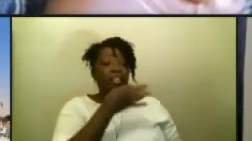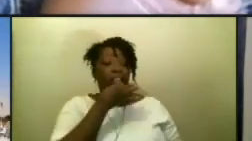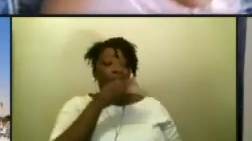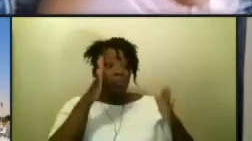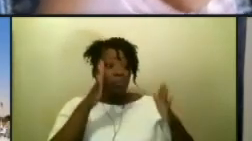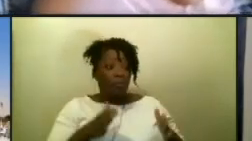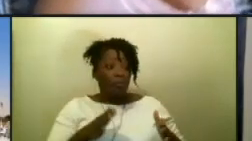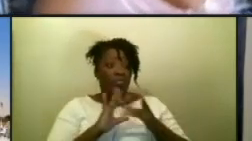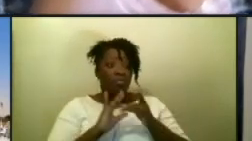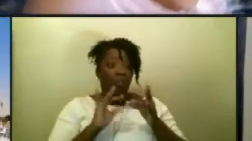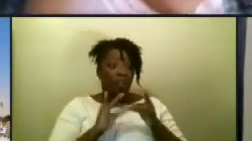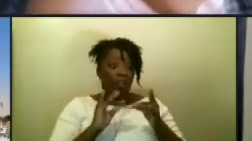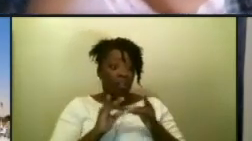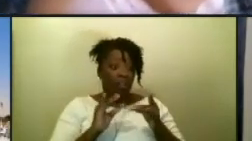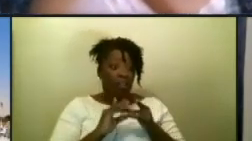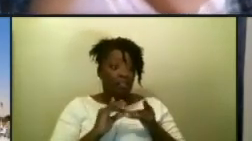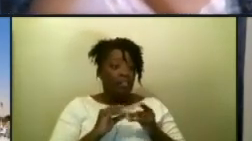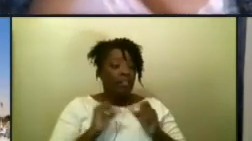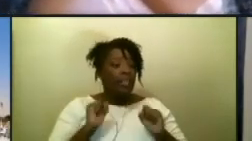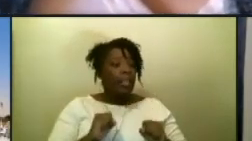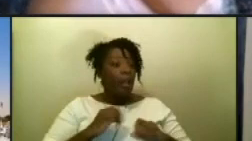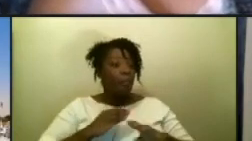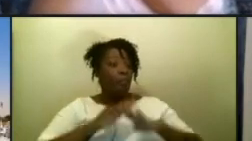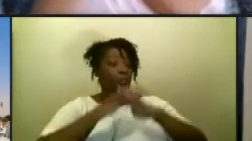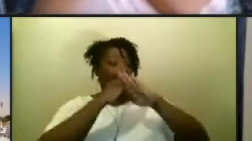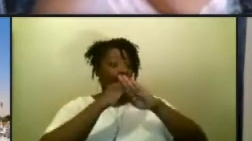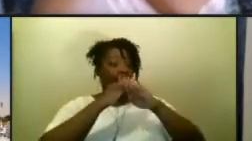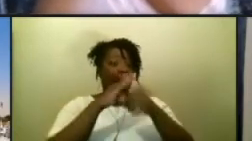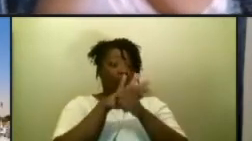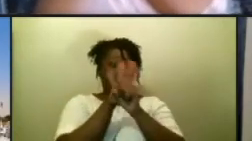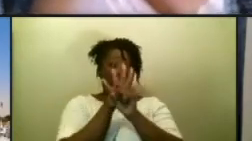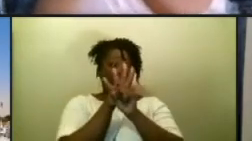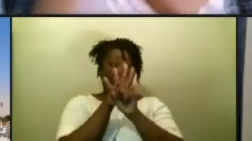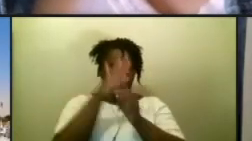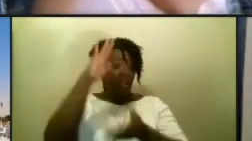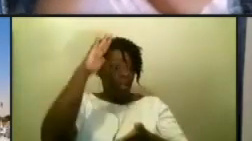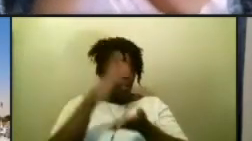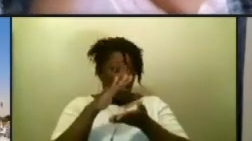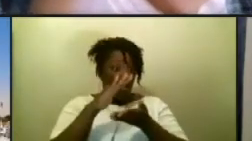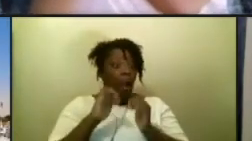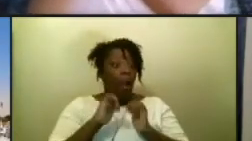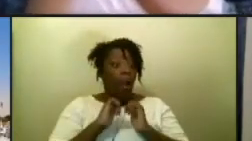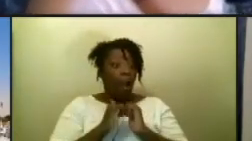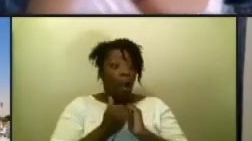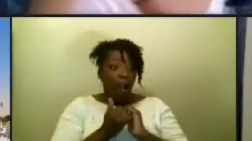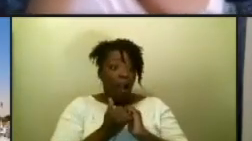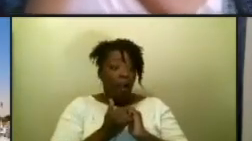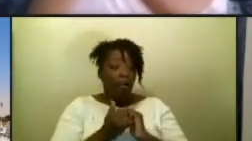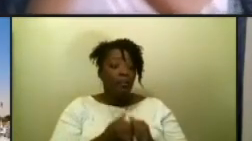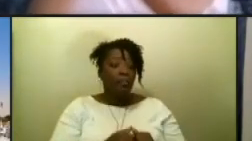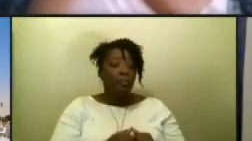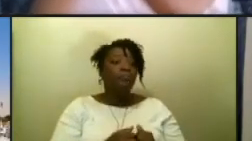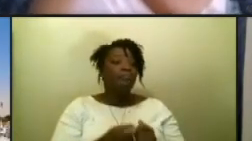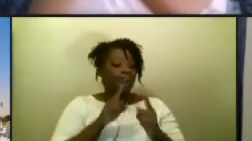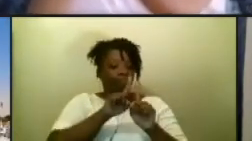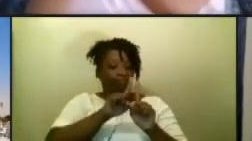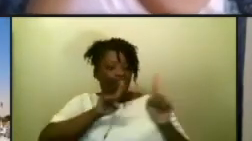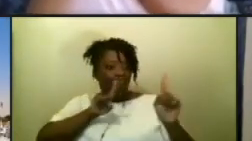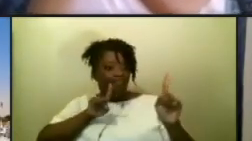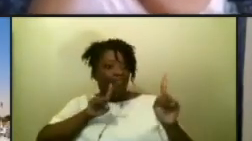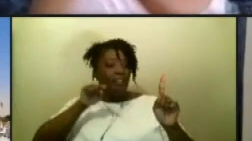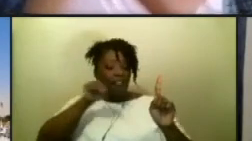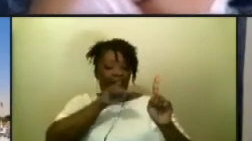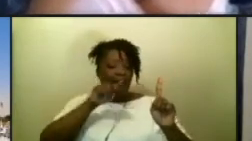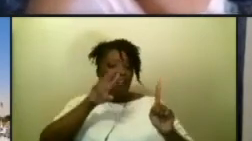to prevent the number of COVID cases to rise is the whole social distancing and